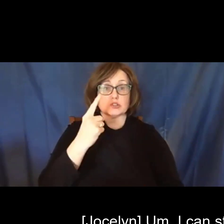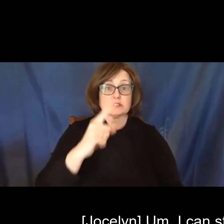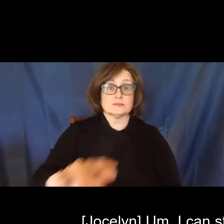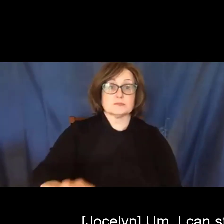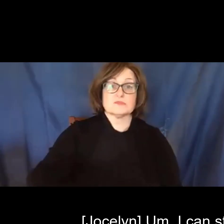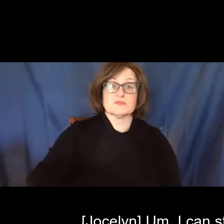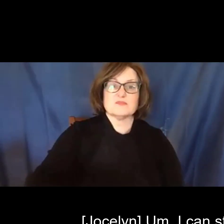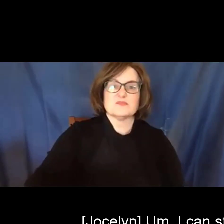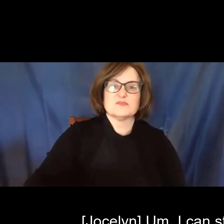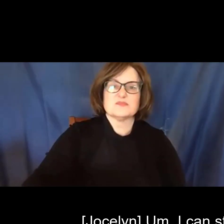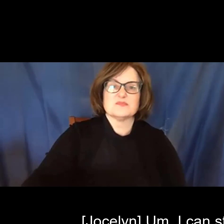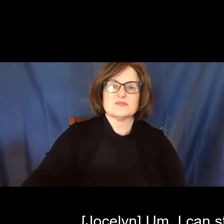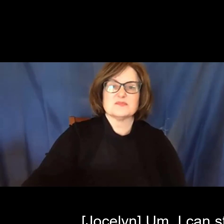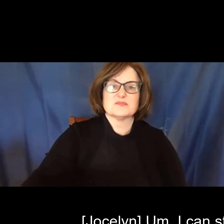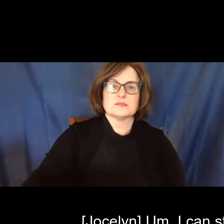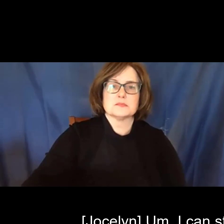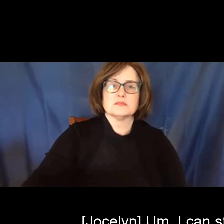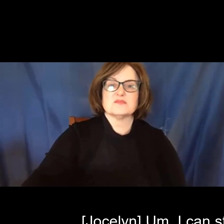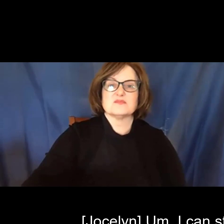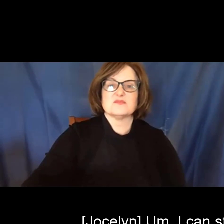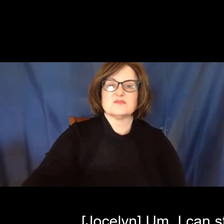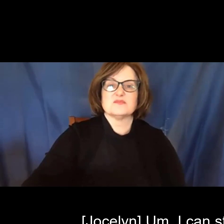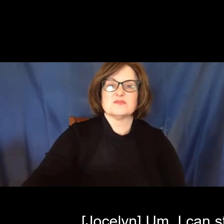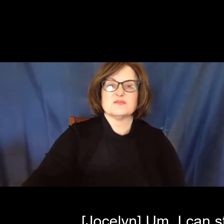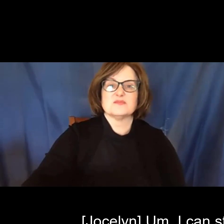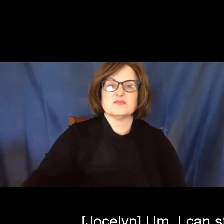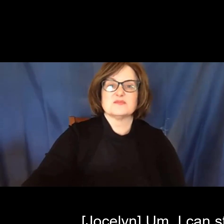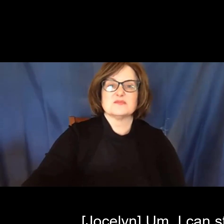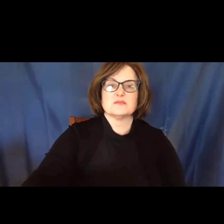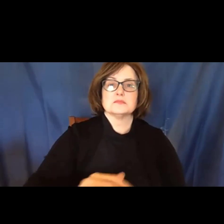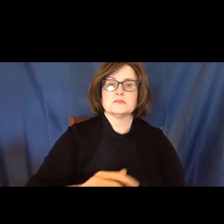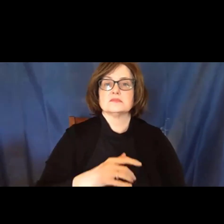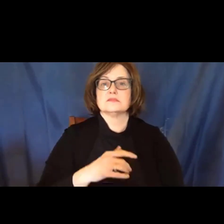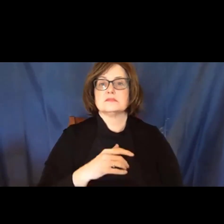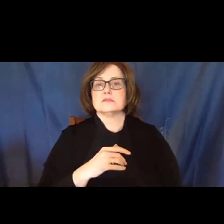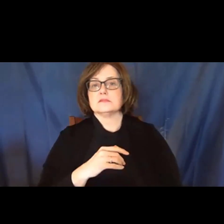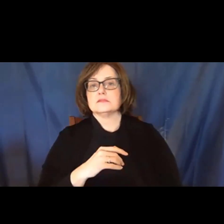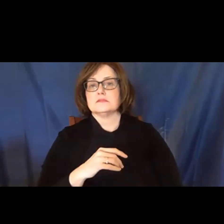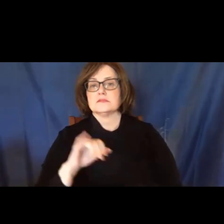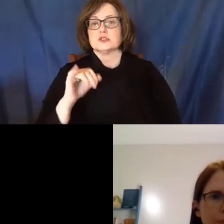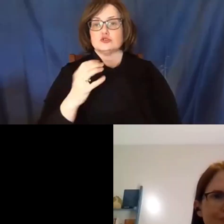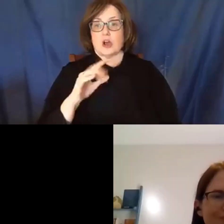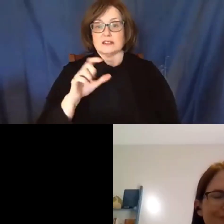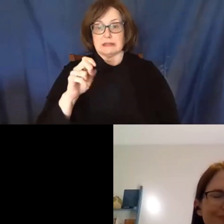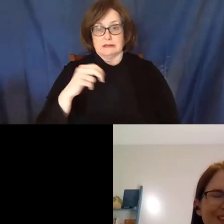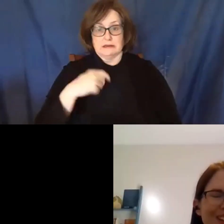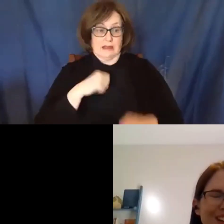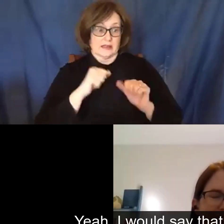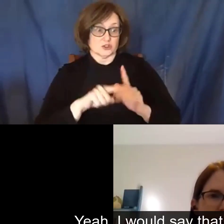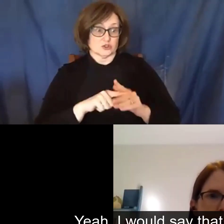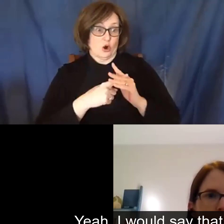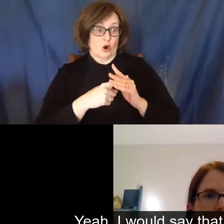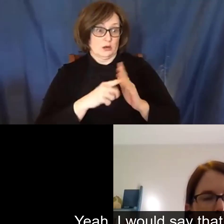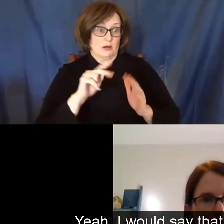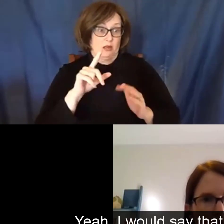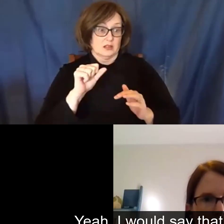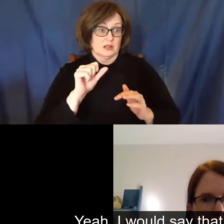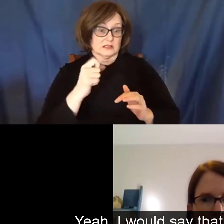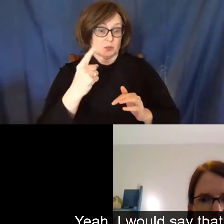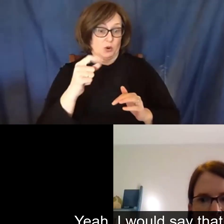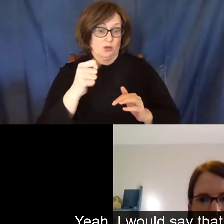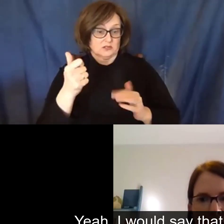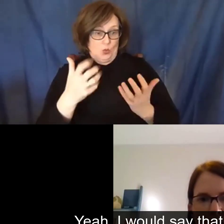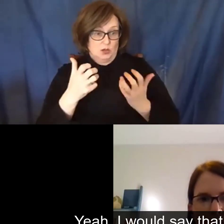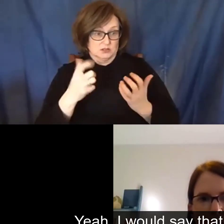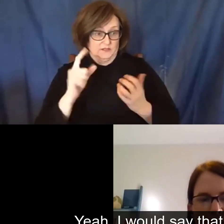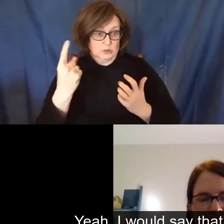Oh, yeah, I can start unless one of you would like to. Yes, please do, Jocelyn. Yeah, I would say